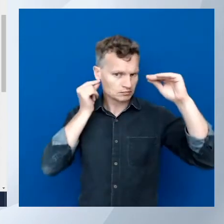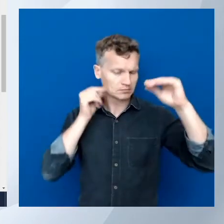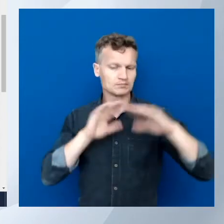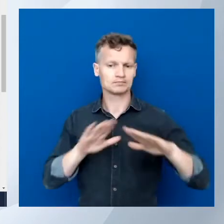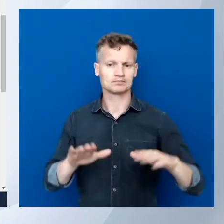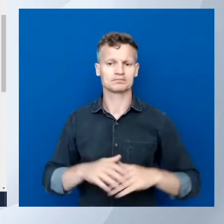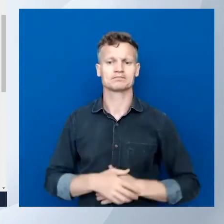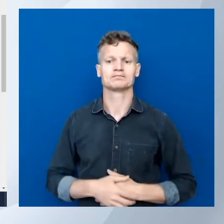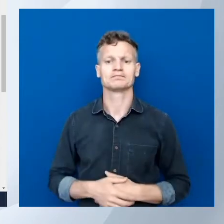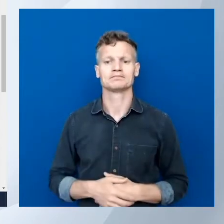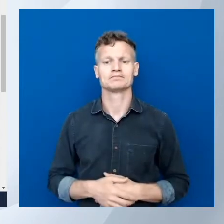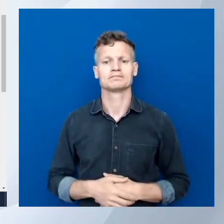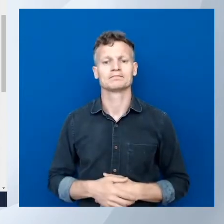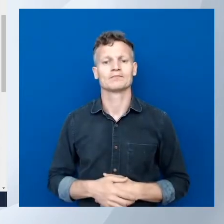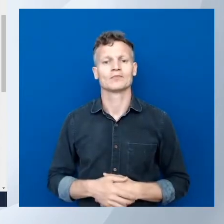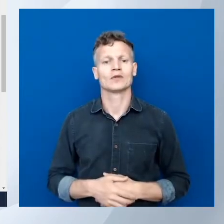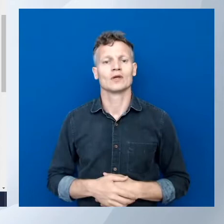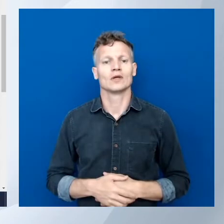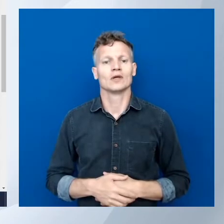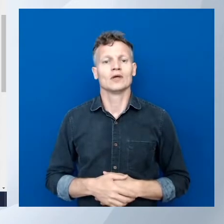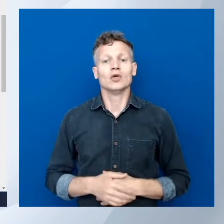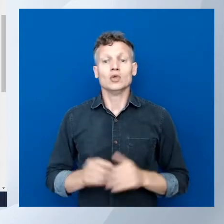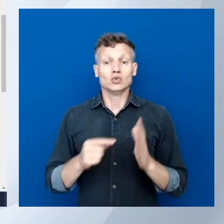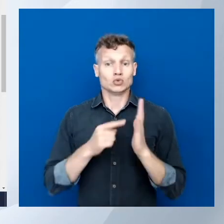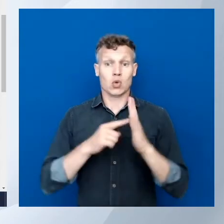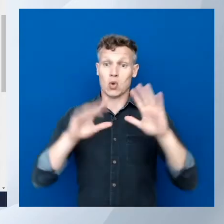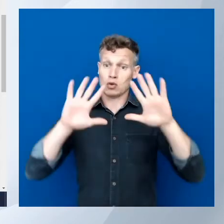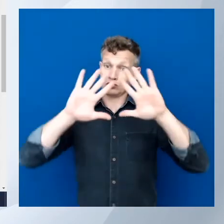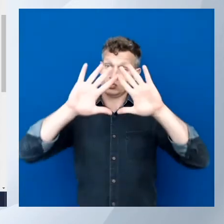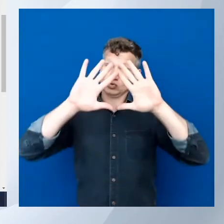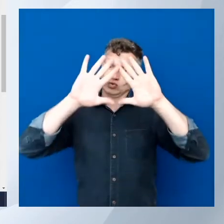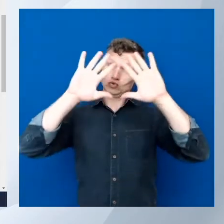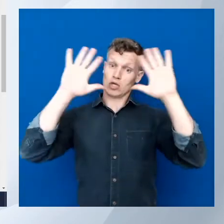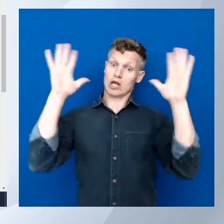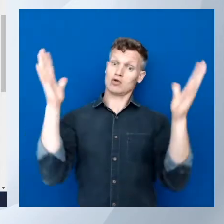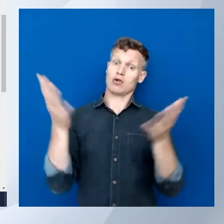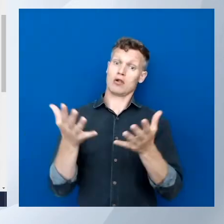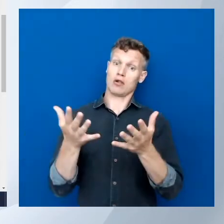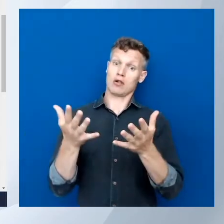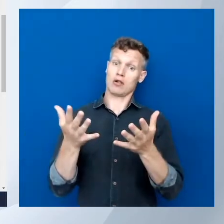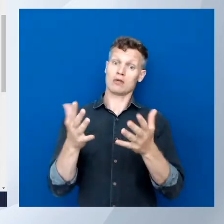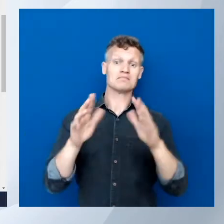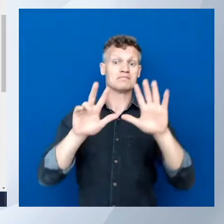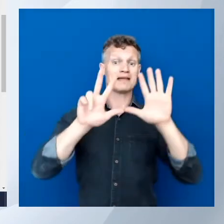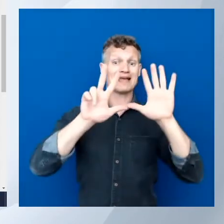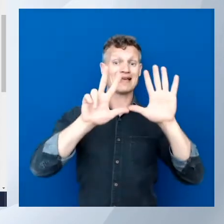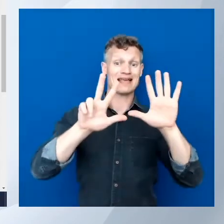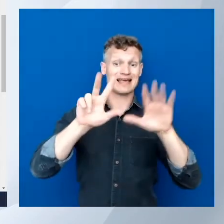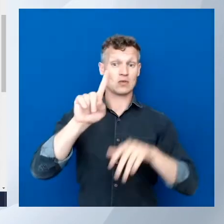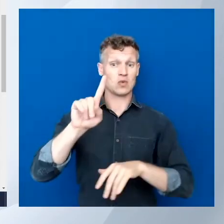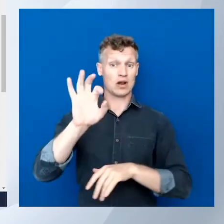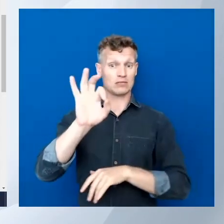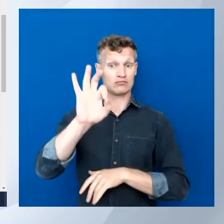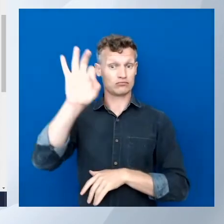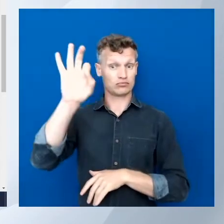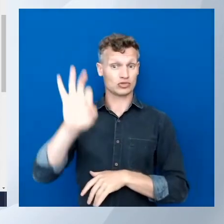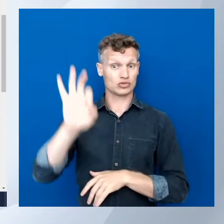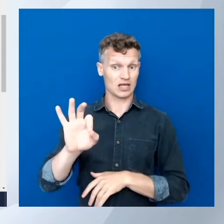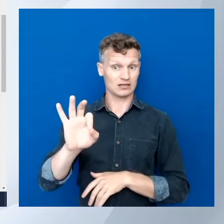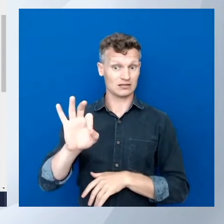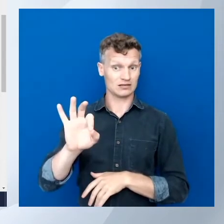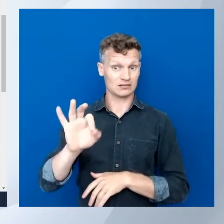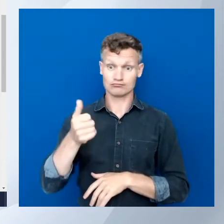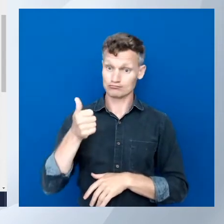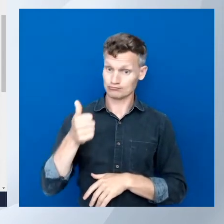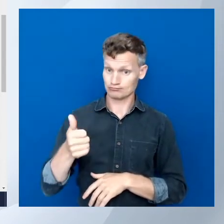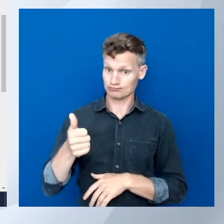In this case, based on the testing set, the performance is 81% accuracy, which means 81% of the samples are predicted